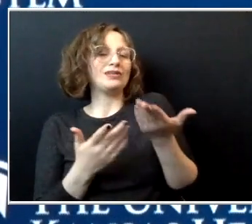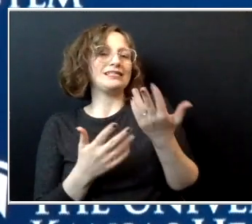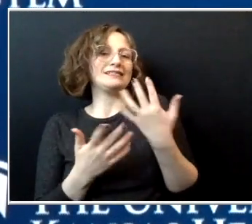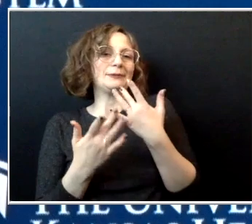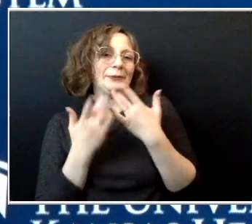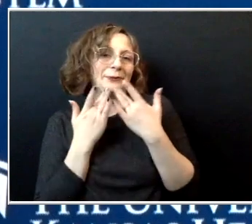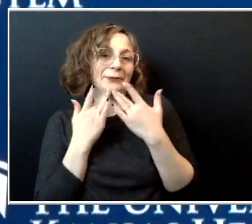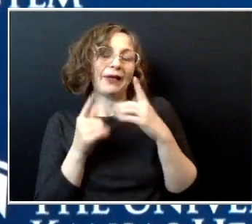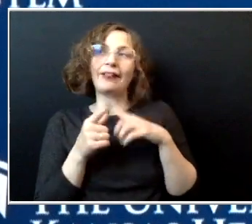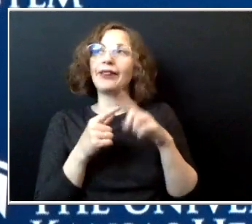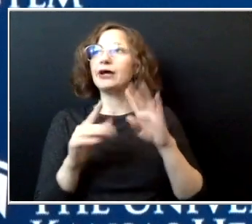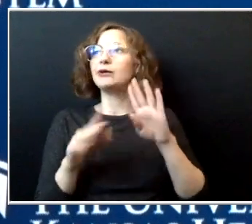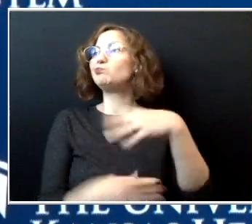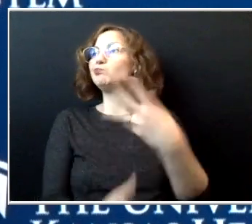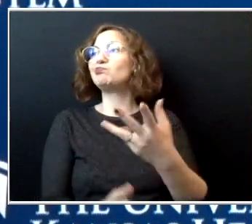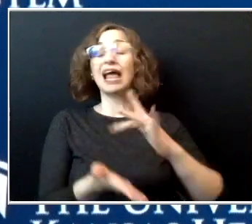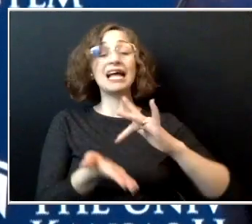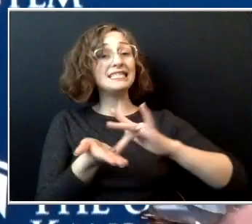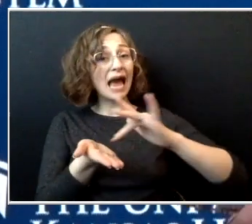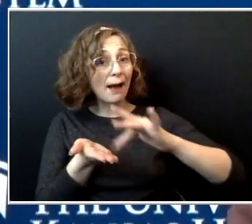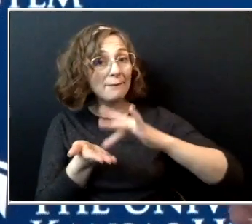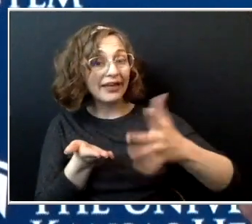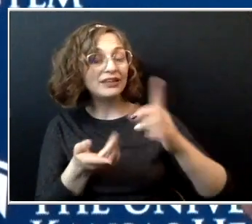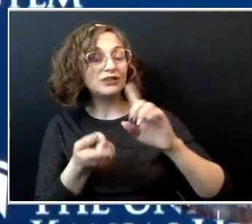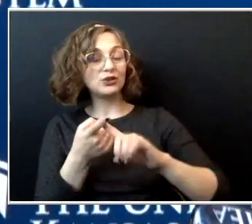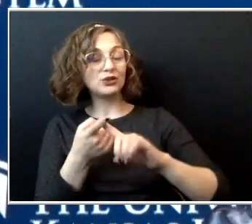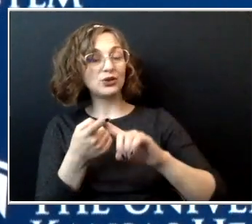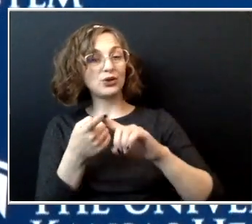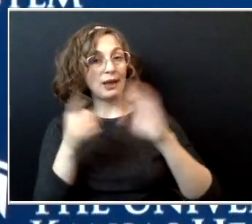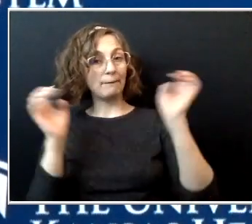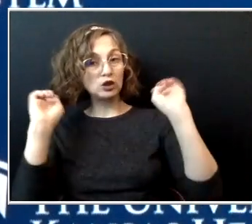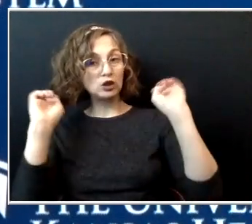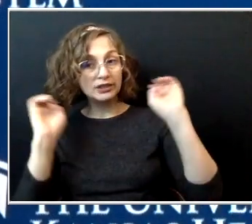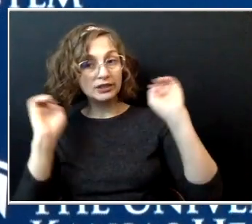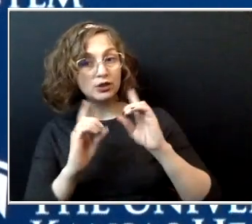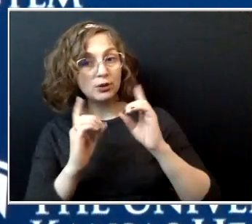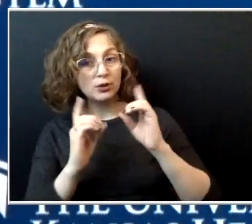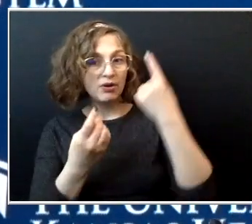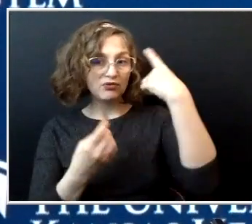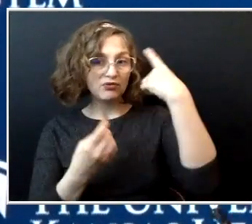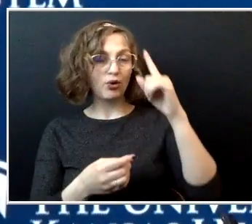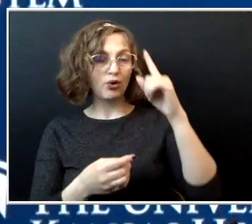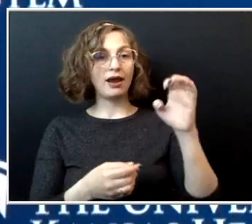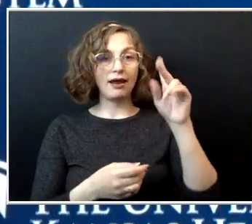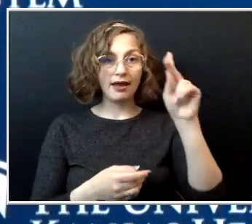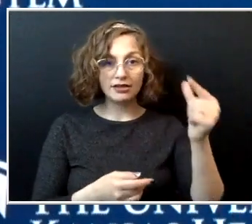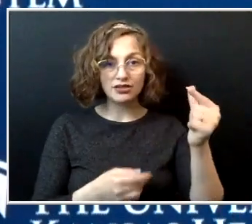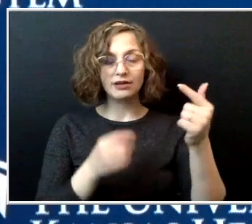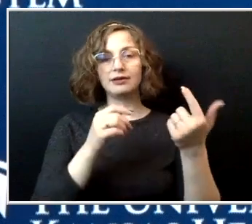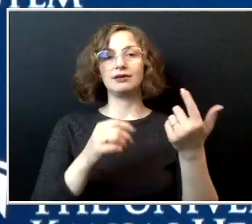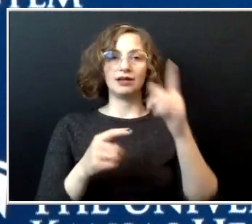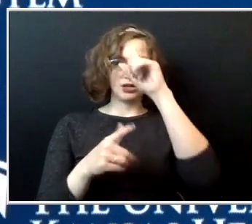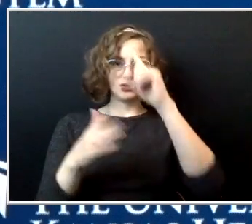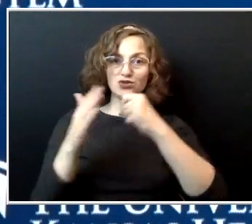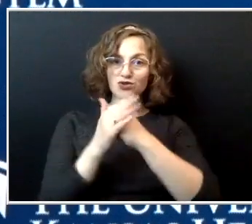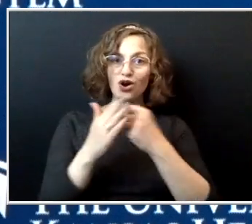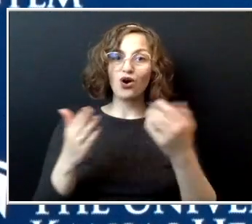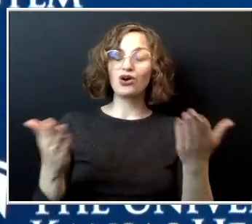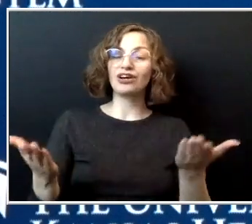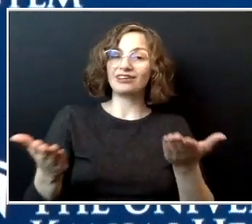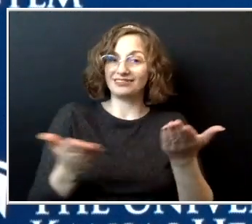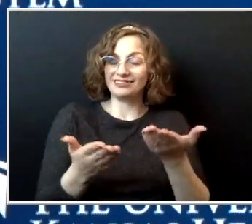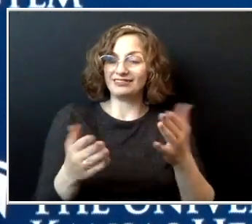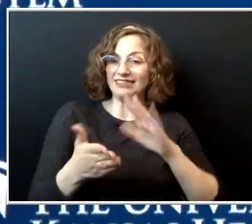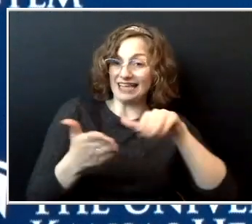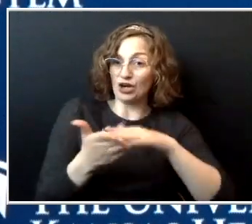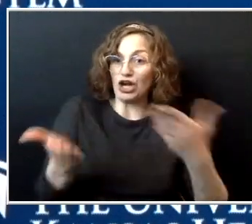for the transmission of EKGs. The stroke team here has a bat phone. Yes, it's called a bat phone, brain activation, so that